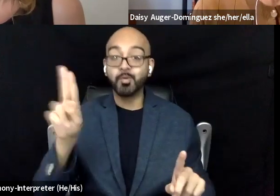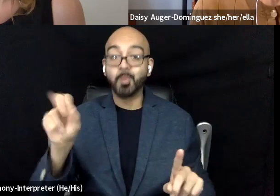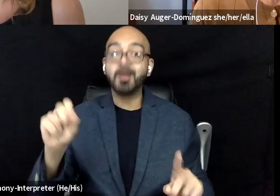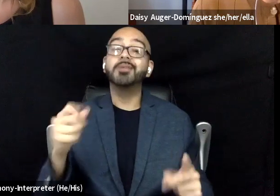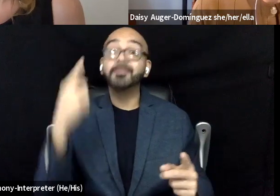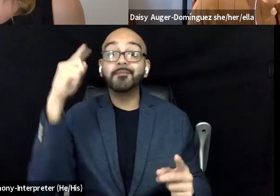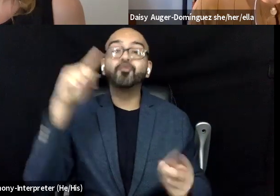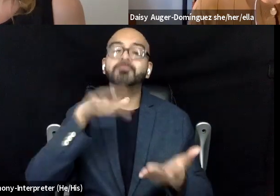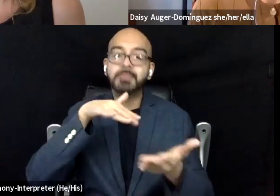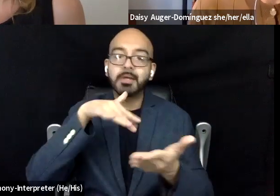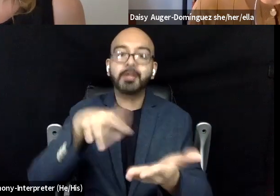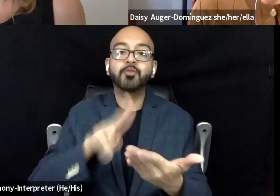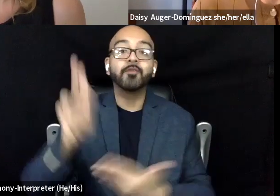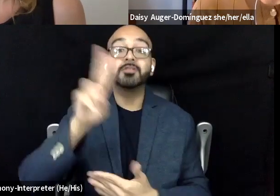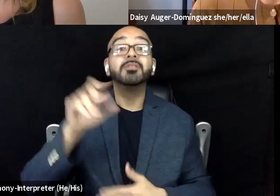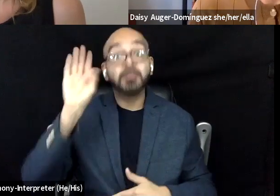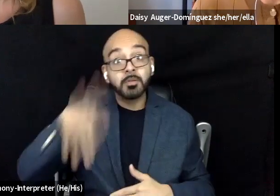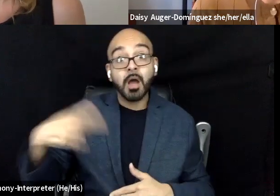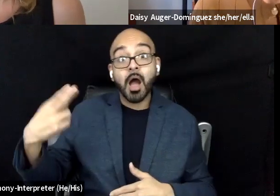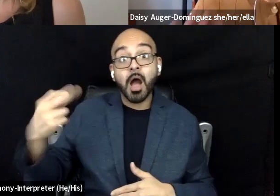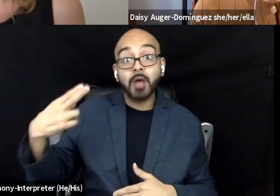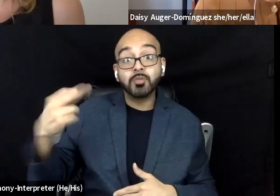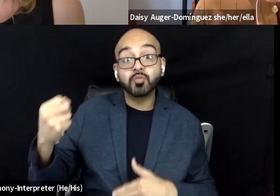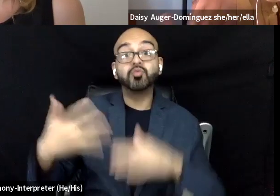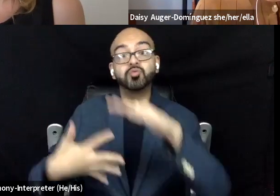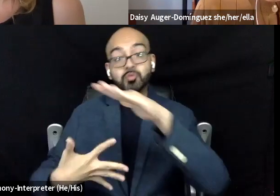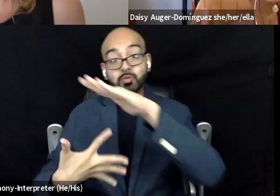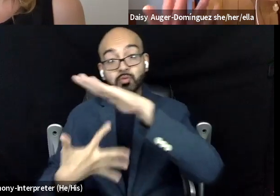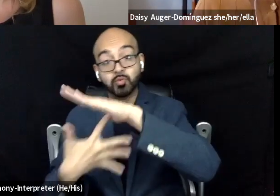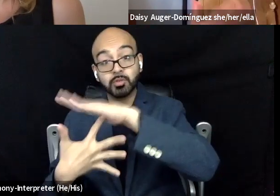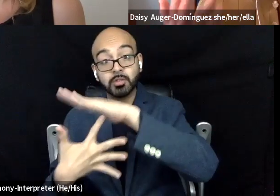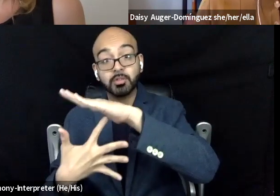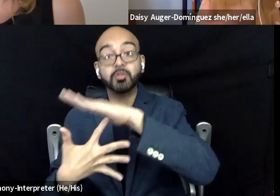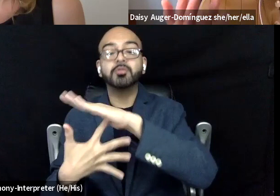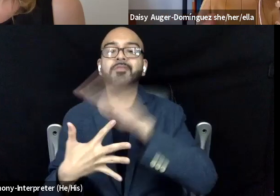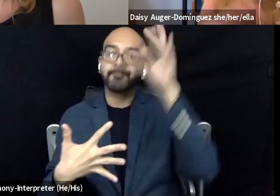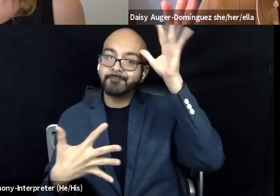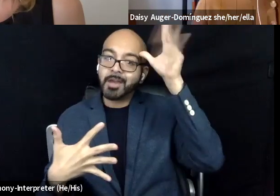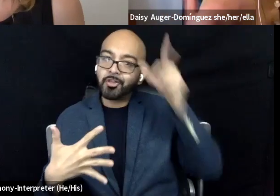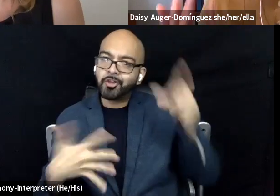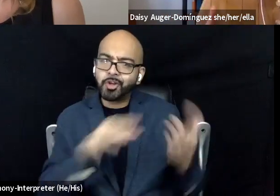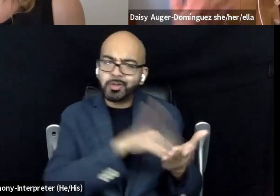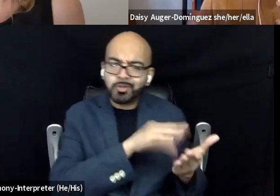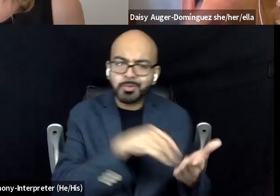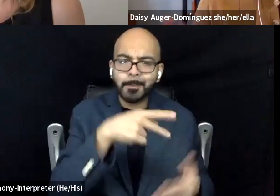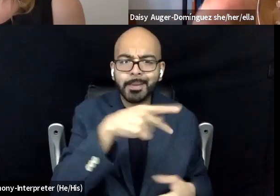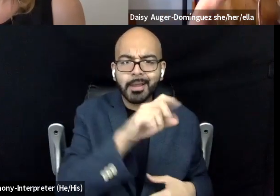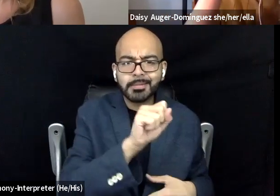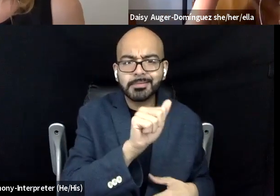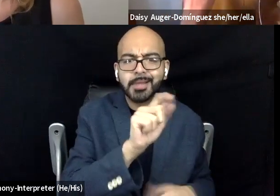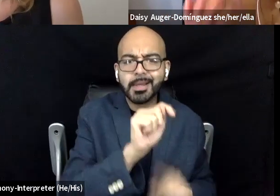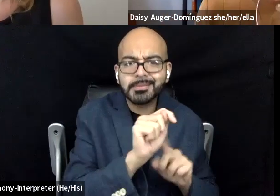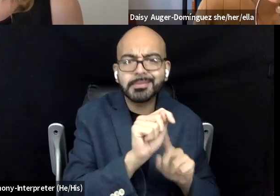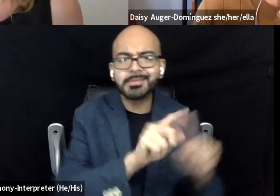of high school, my father learned of the PSATs and, you know, these tests that we're supposed to take